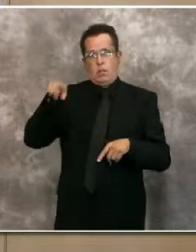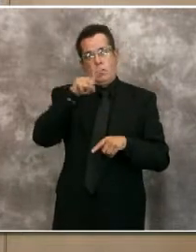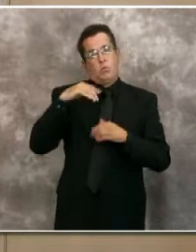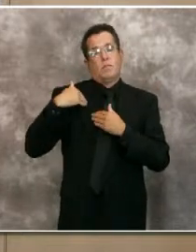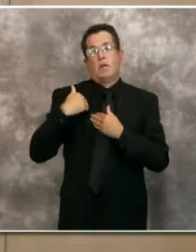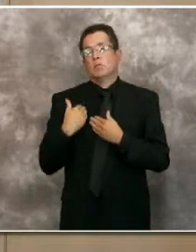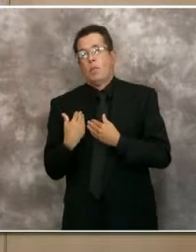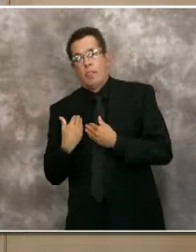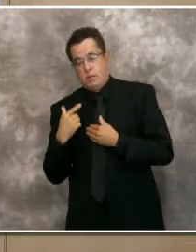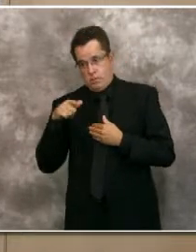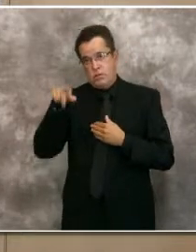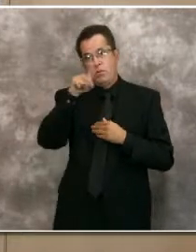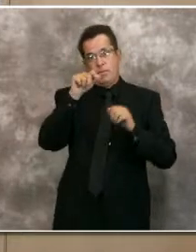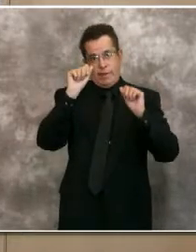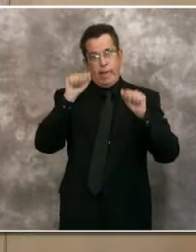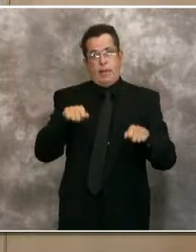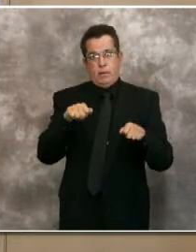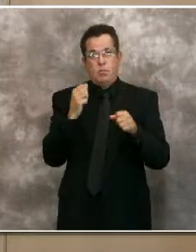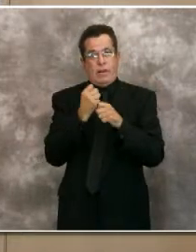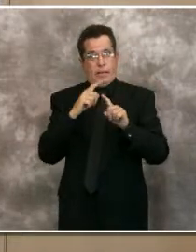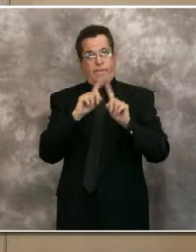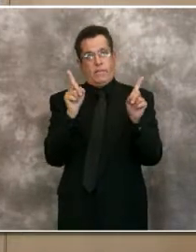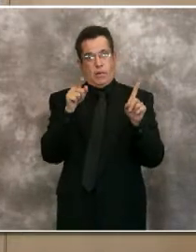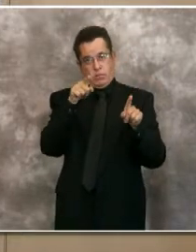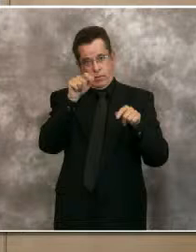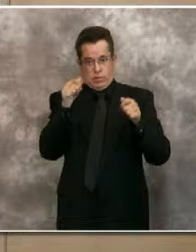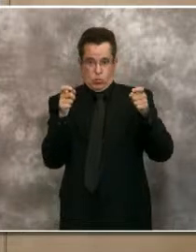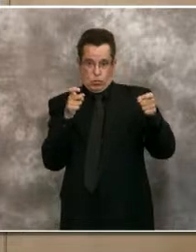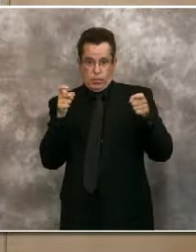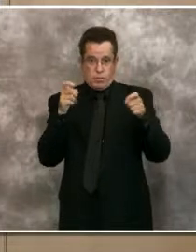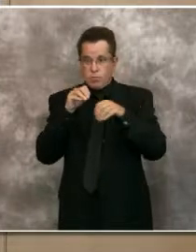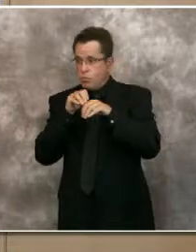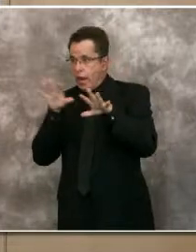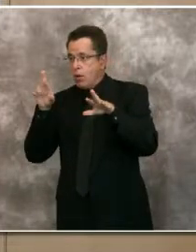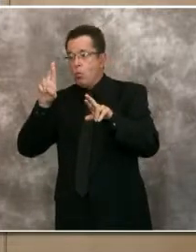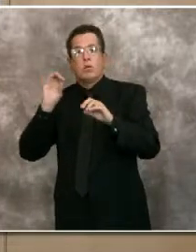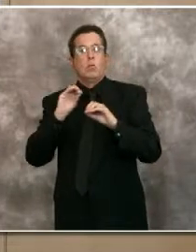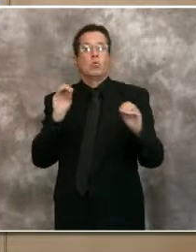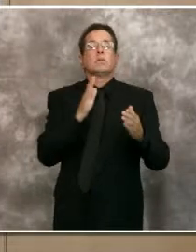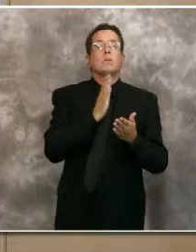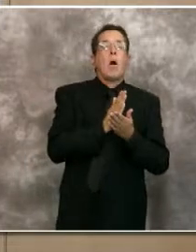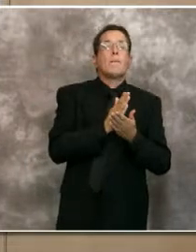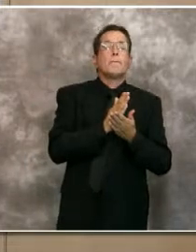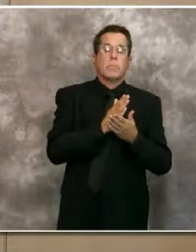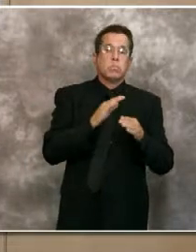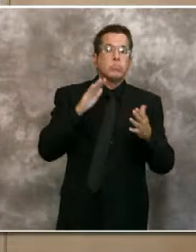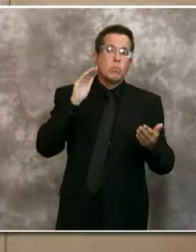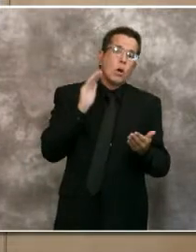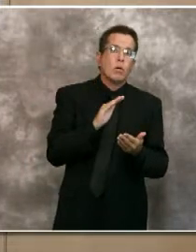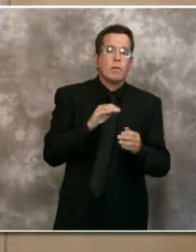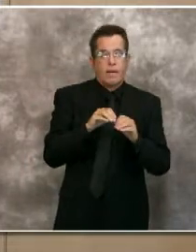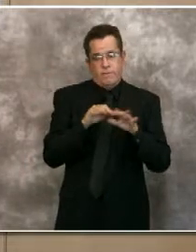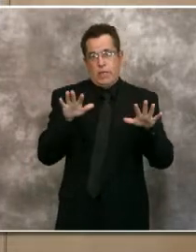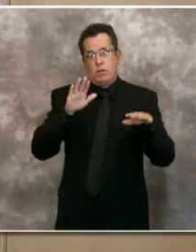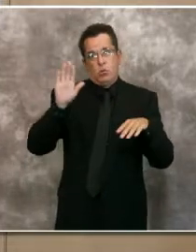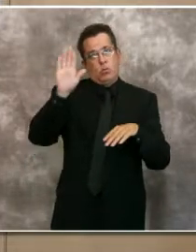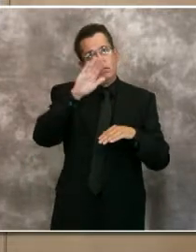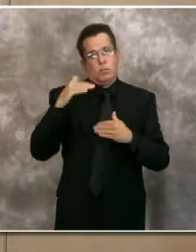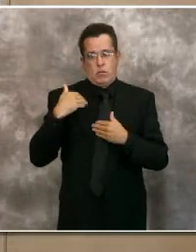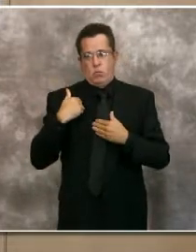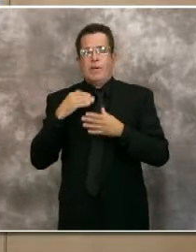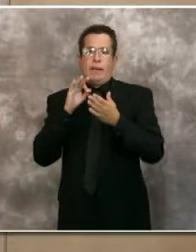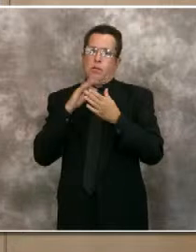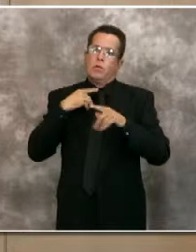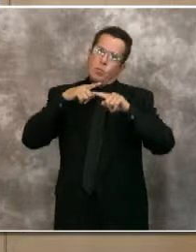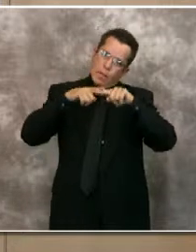and can take action to make a difference in curbing COVID-19. So we are continuing to count on